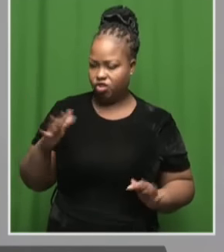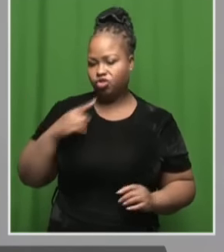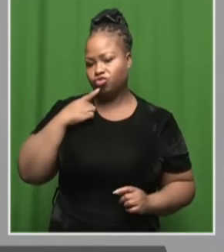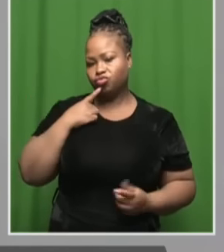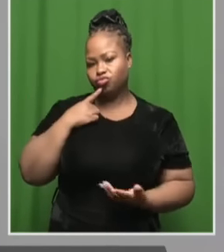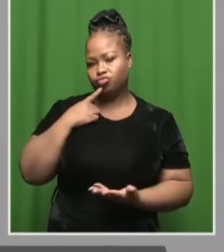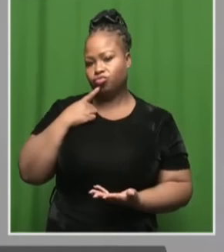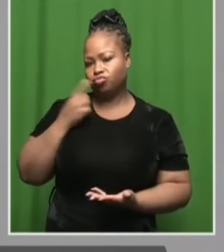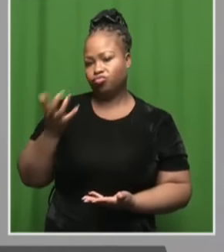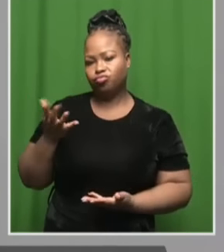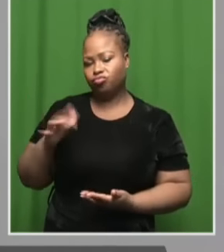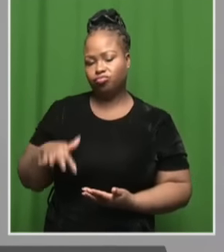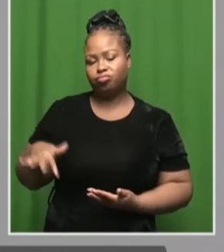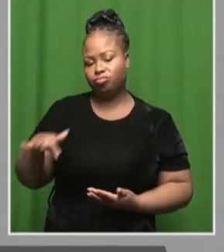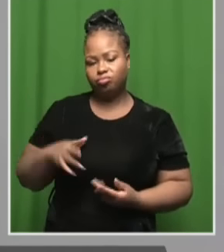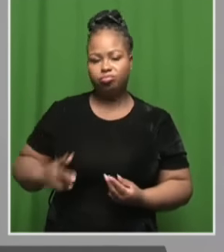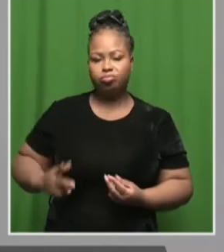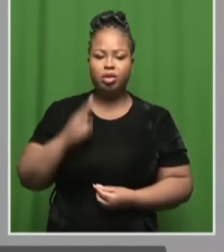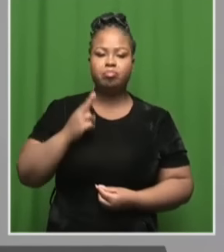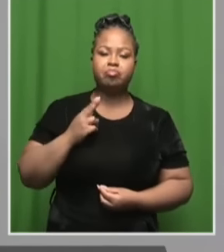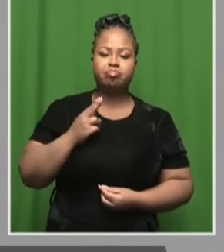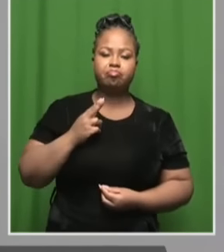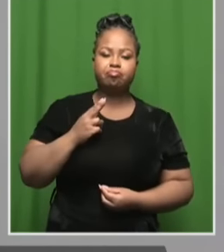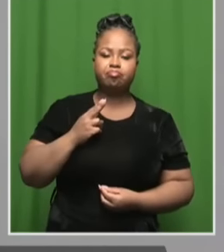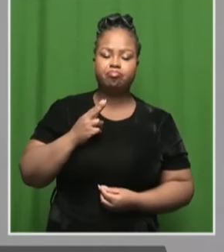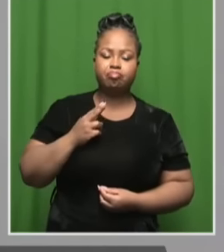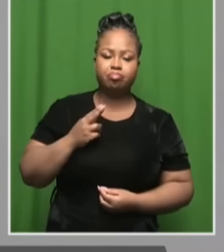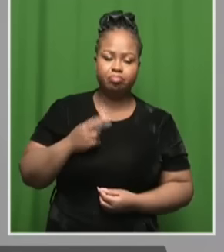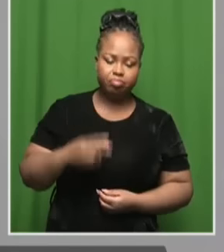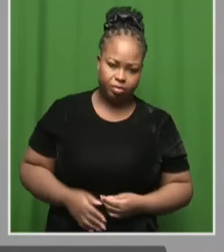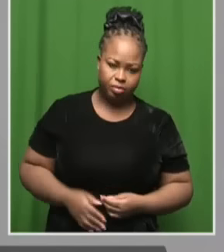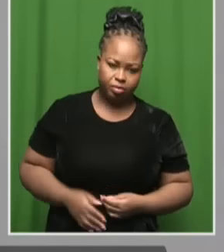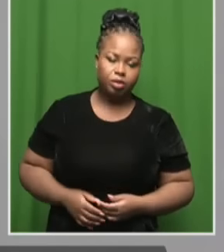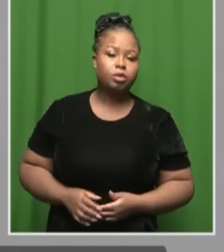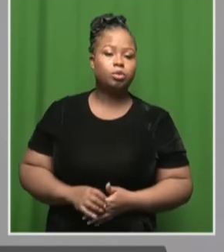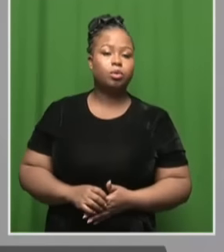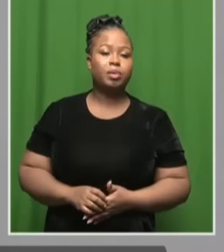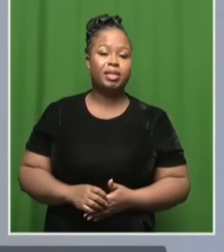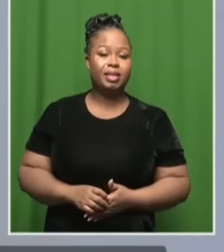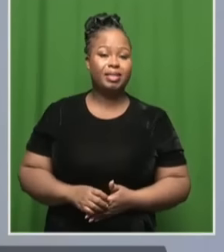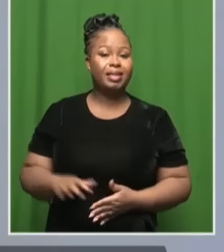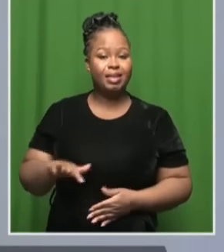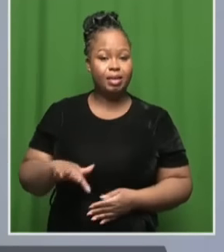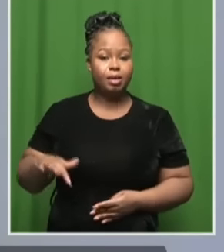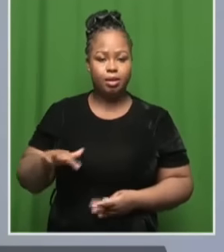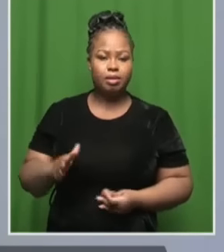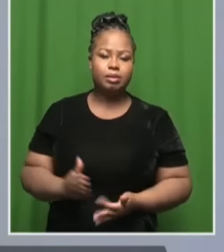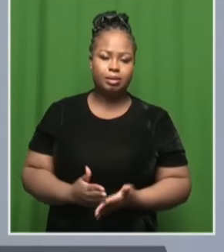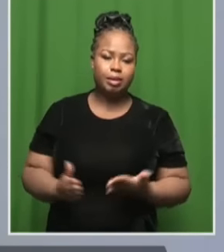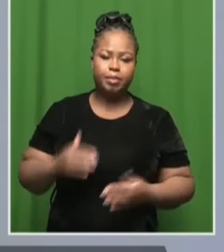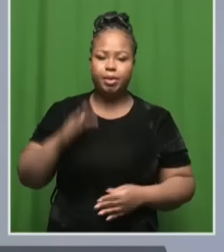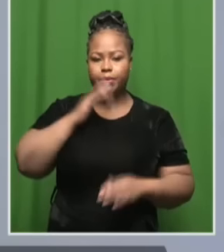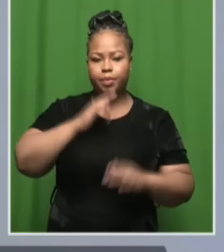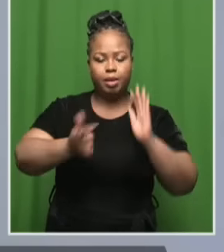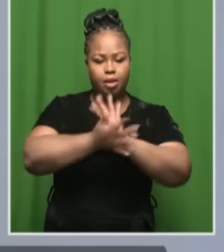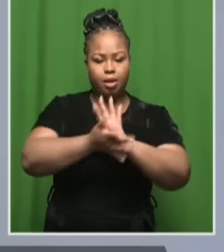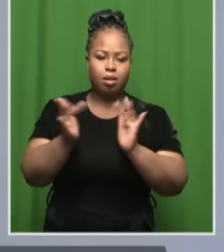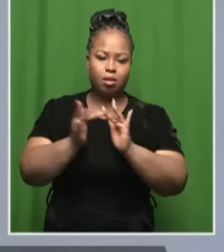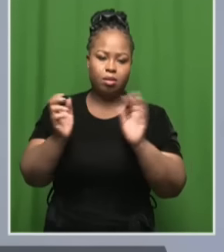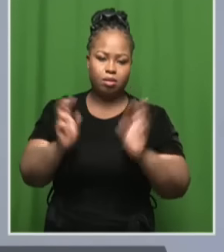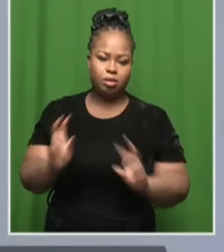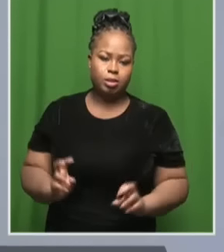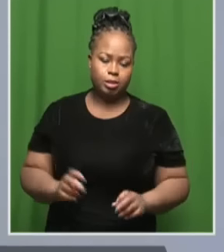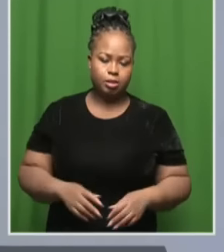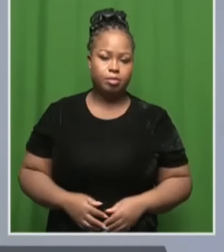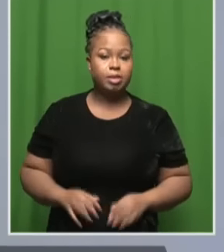its areas where they were disconnecting those areas where they illegally connected electricity.